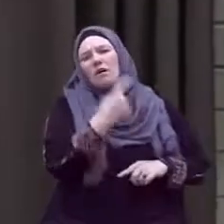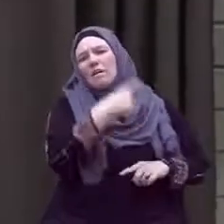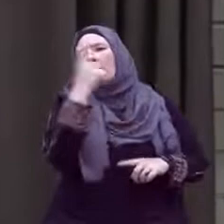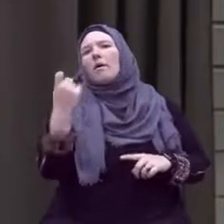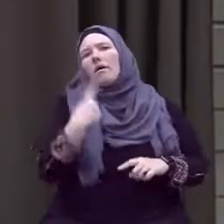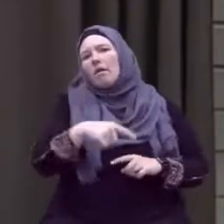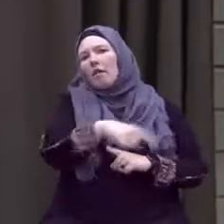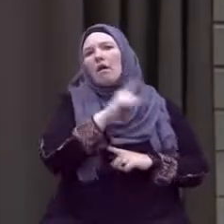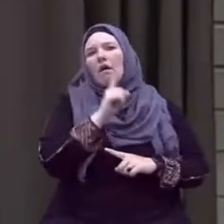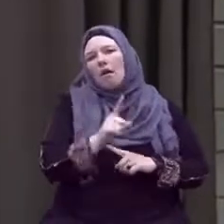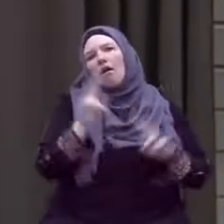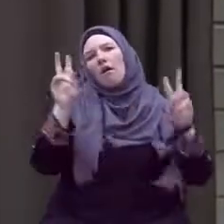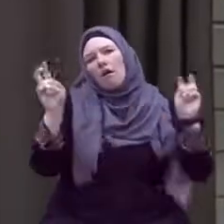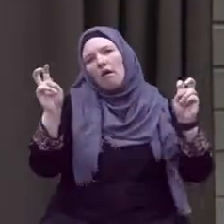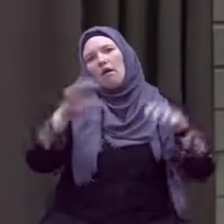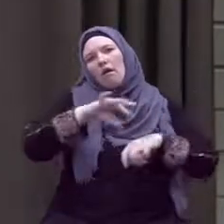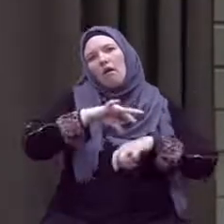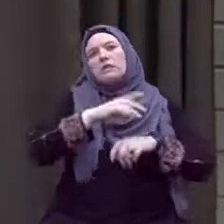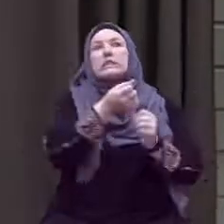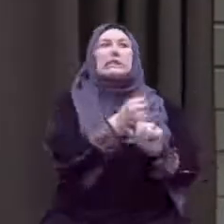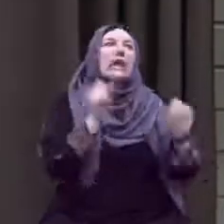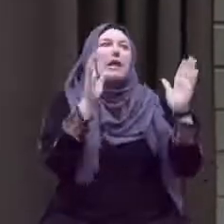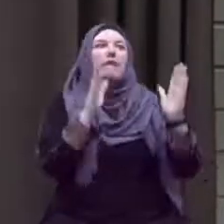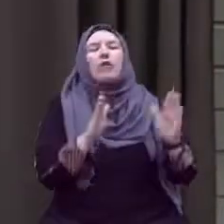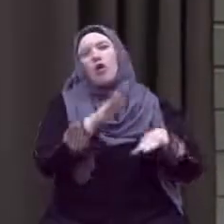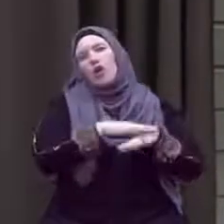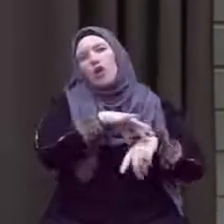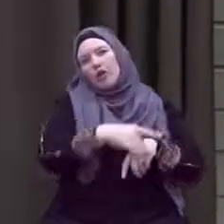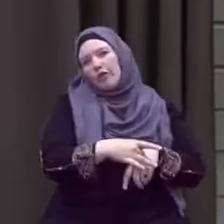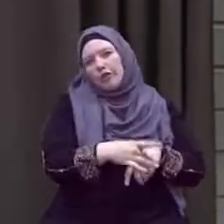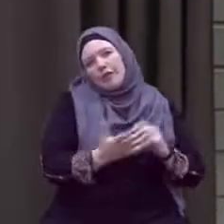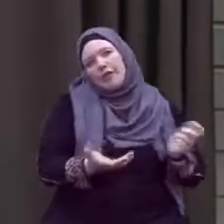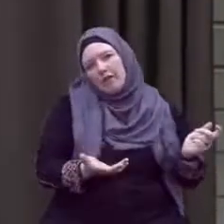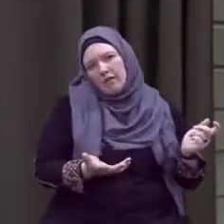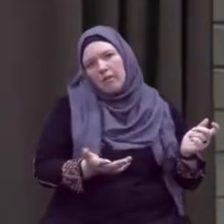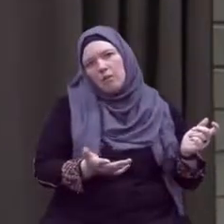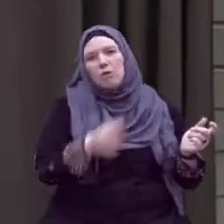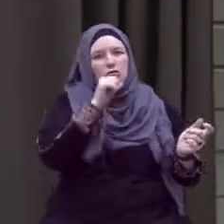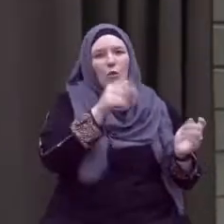are our savior, not Allah.